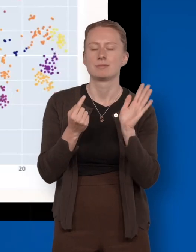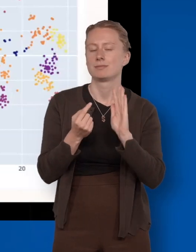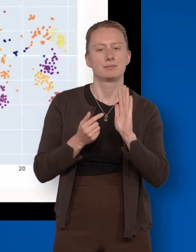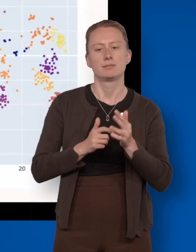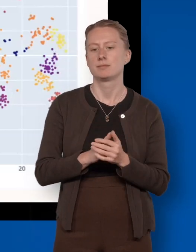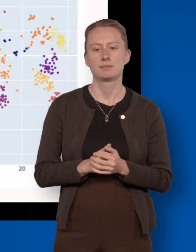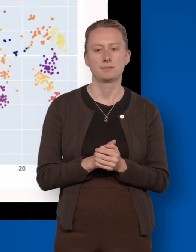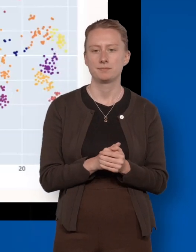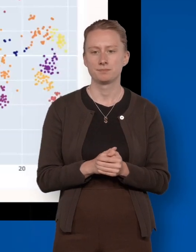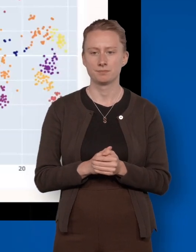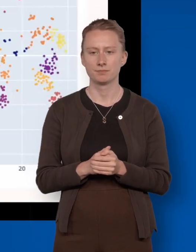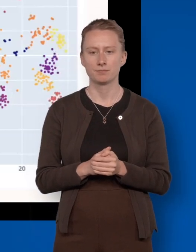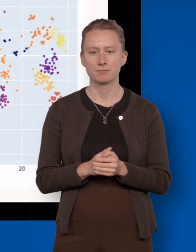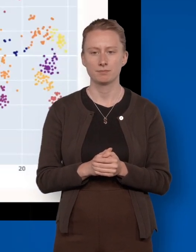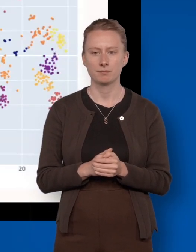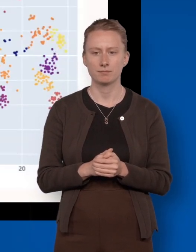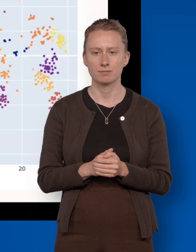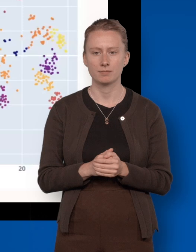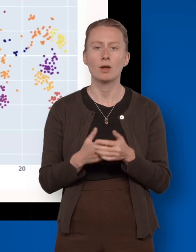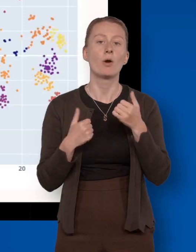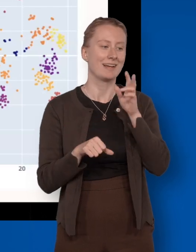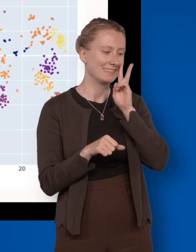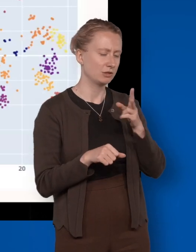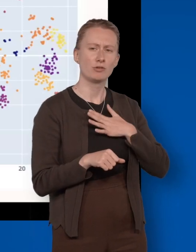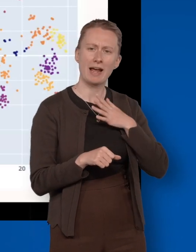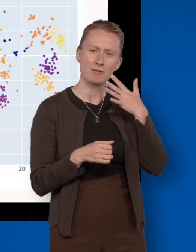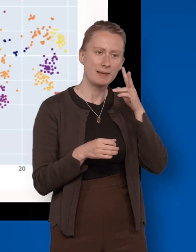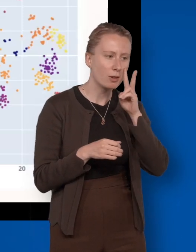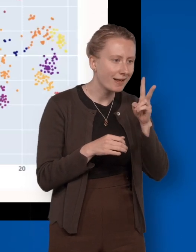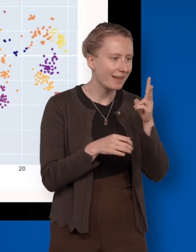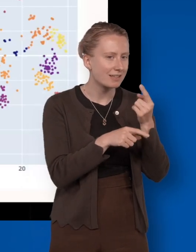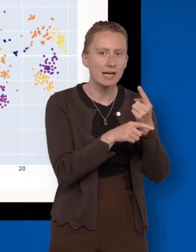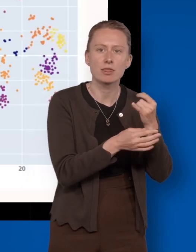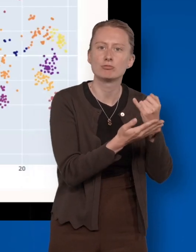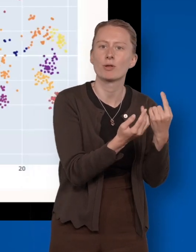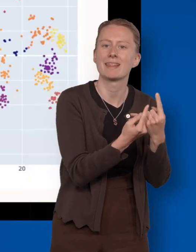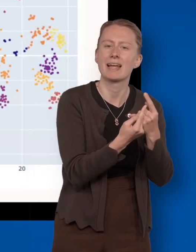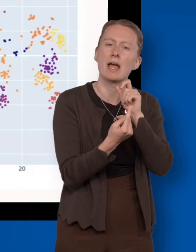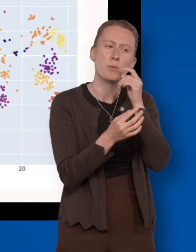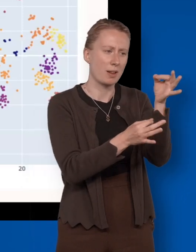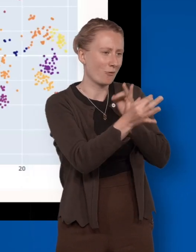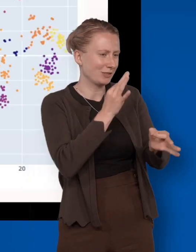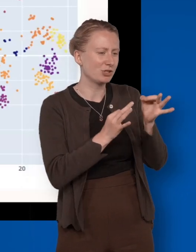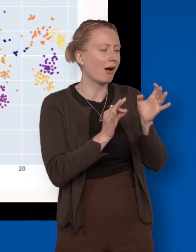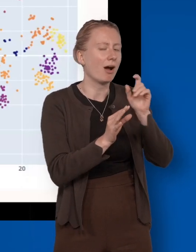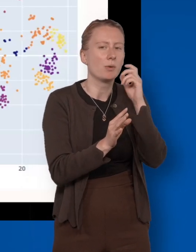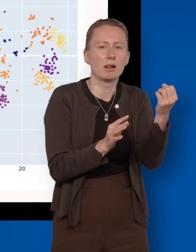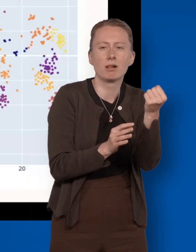Oh, now I can see. Okay, sorry, I was looking at the wrong thing for chat. I will answer some of these questions maybe after I've gone through the